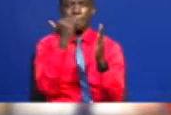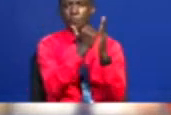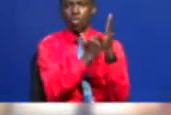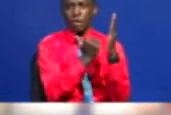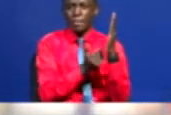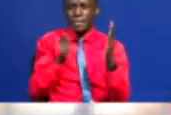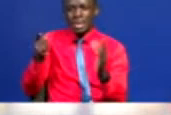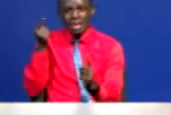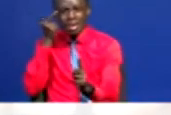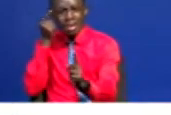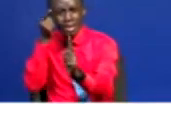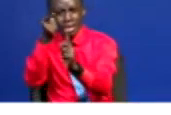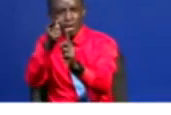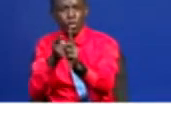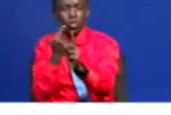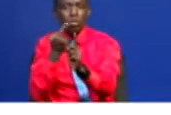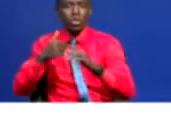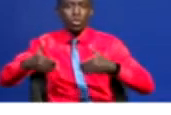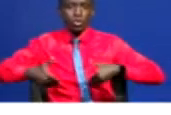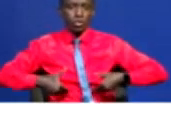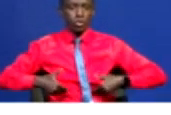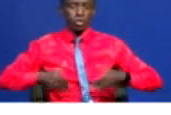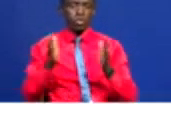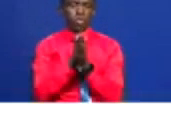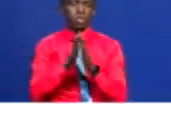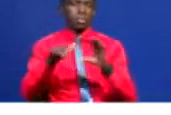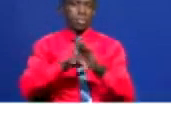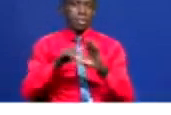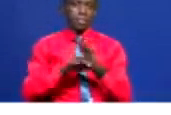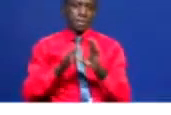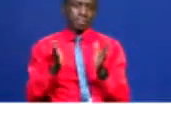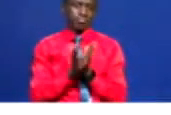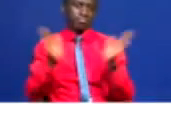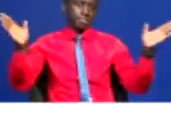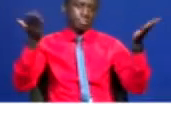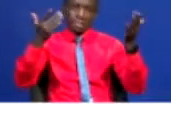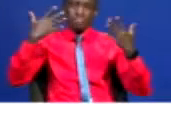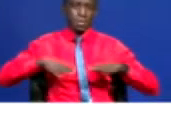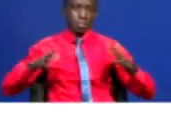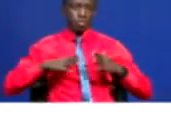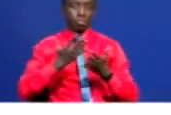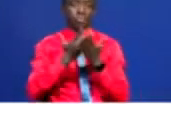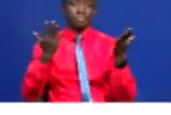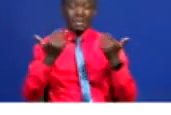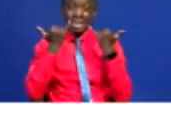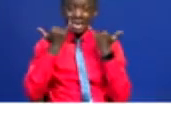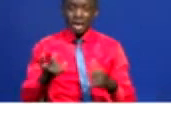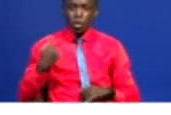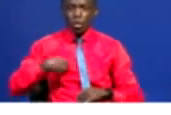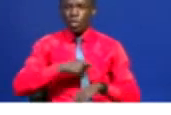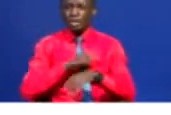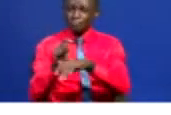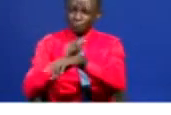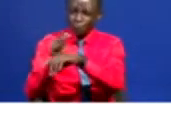Targeting the youth and members of the public. As we speak, we have managed to train